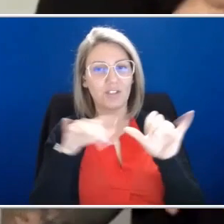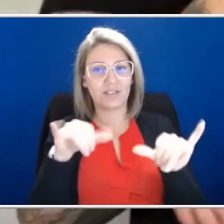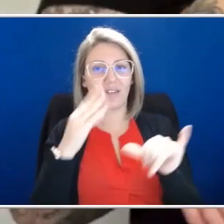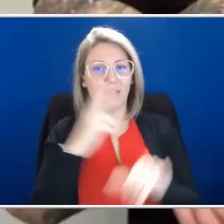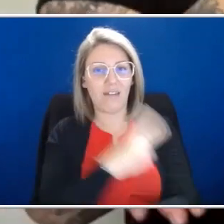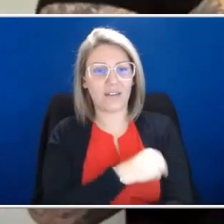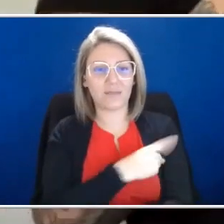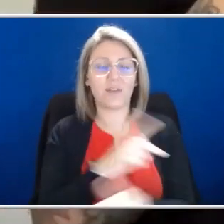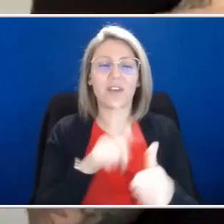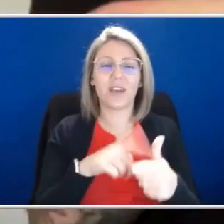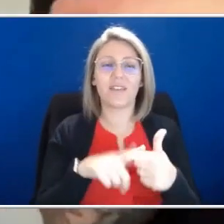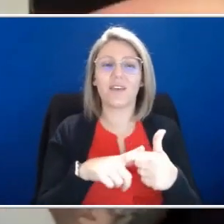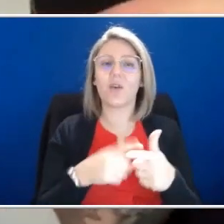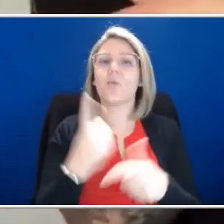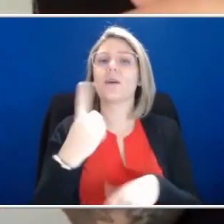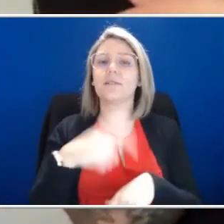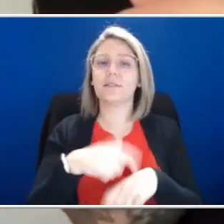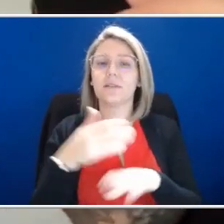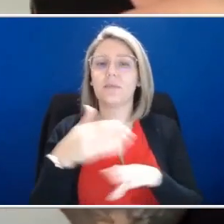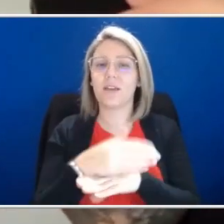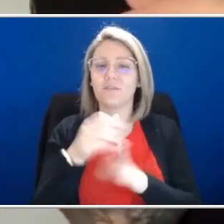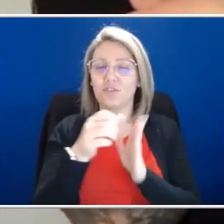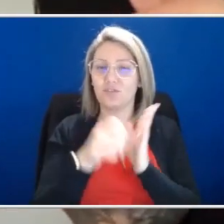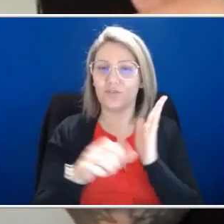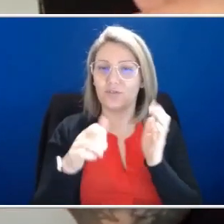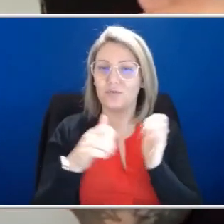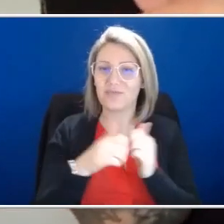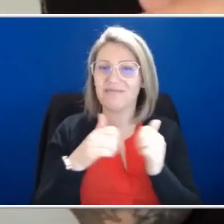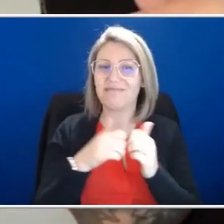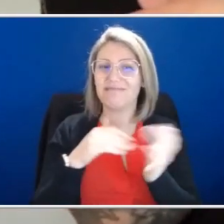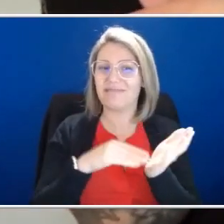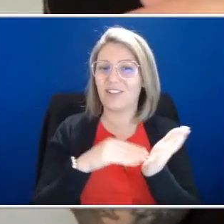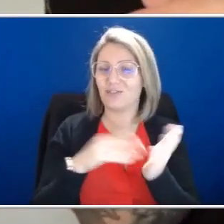then once after my surgery with Dr. Garg.